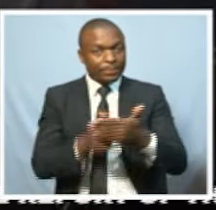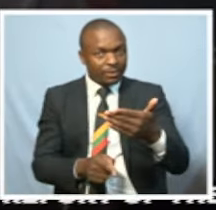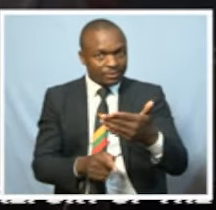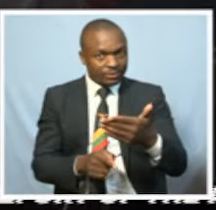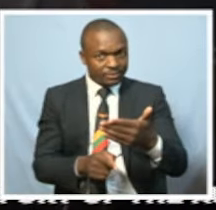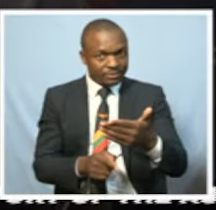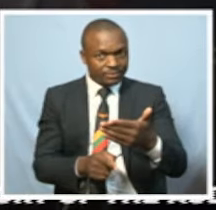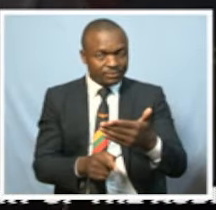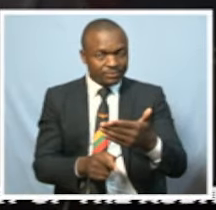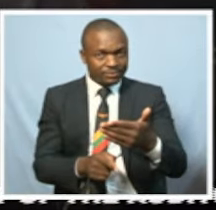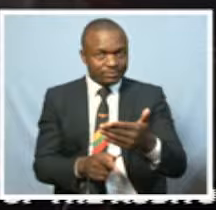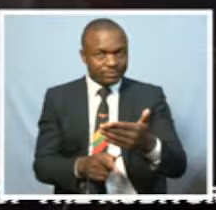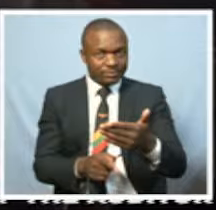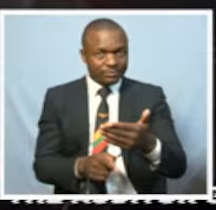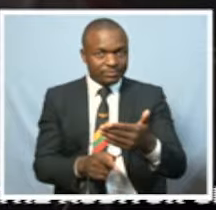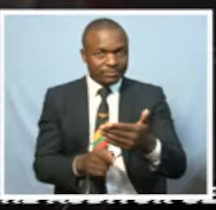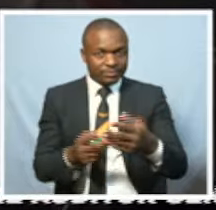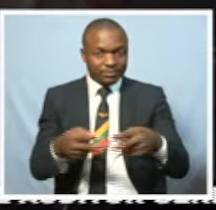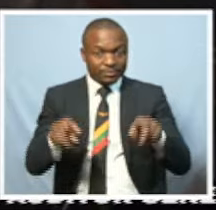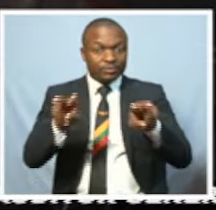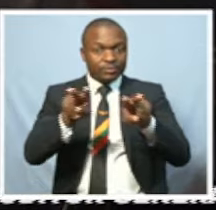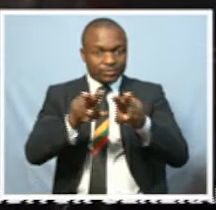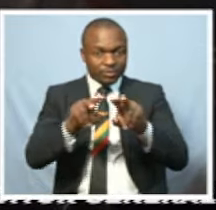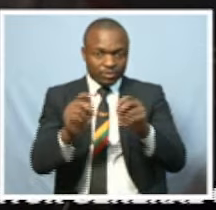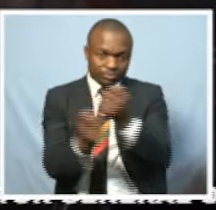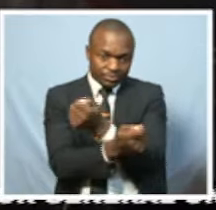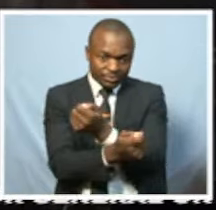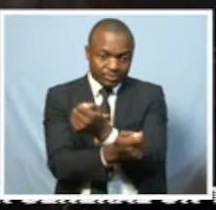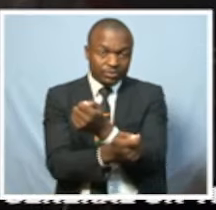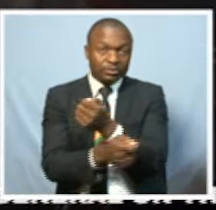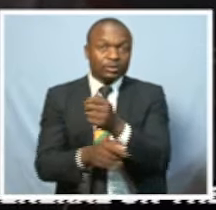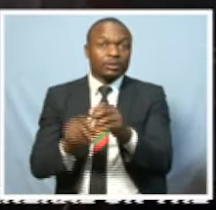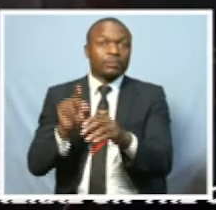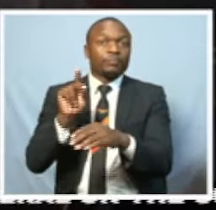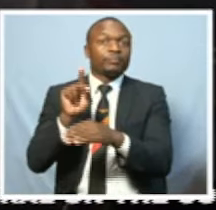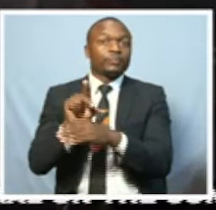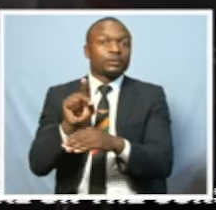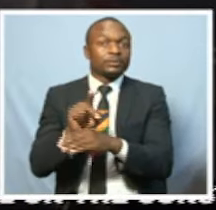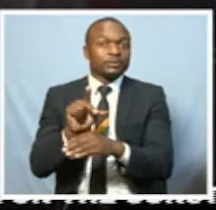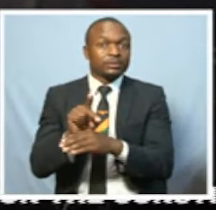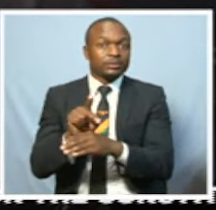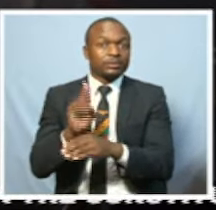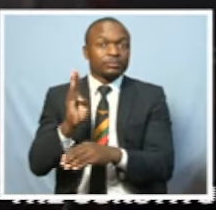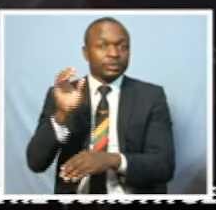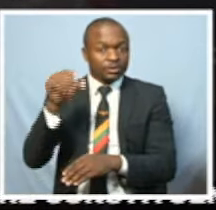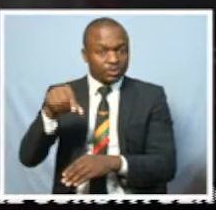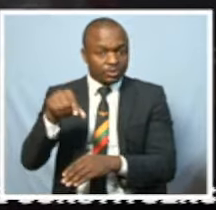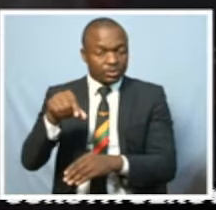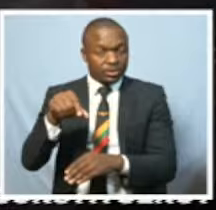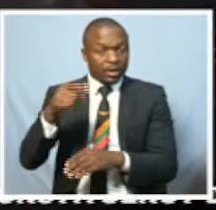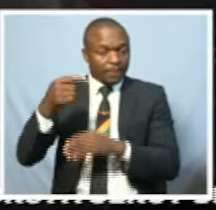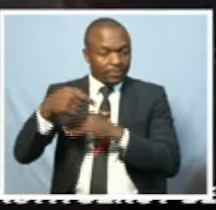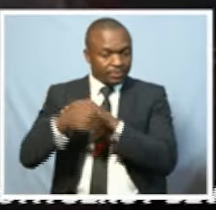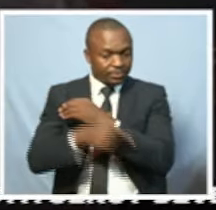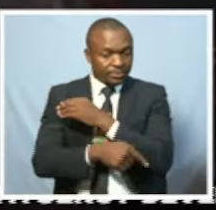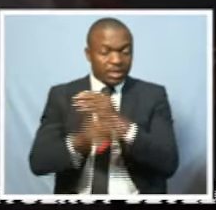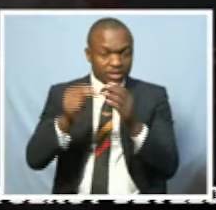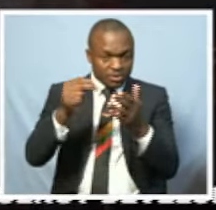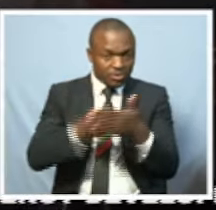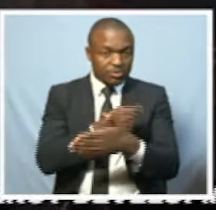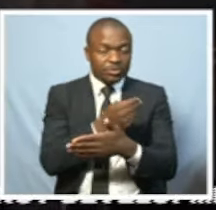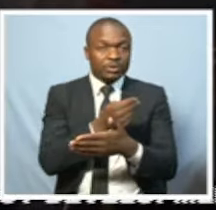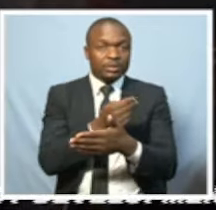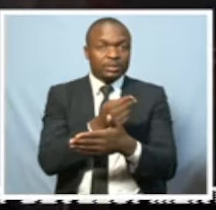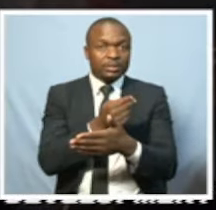the value of the change in the scope of work from drilling a new borehole